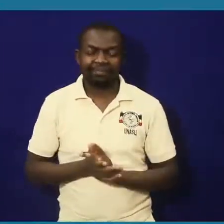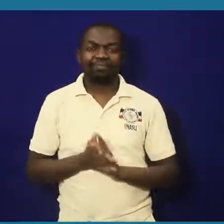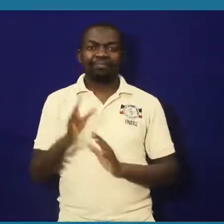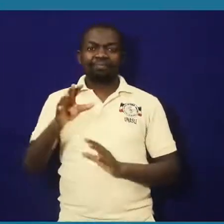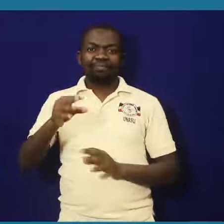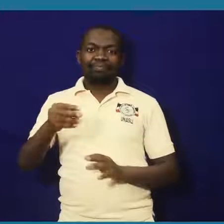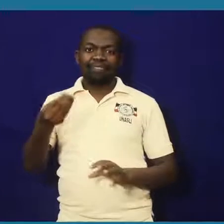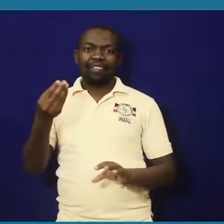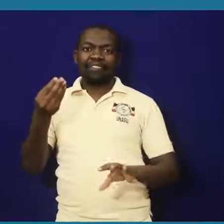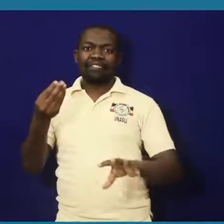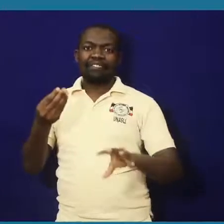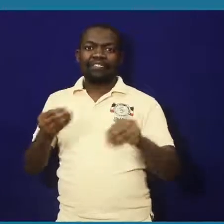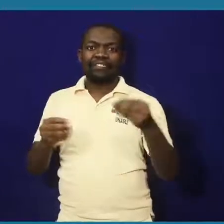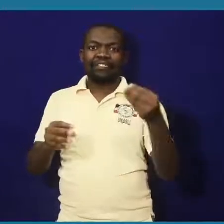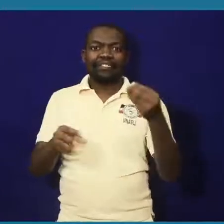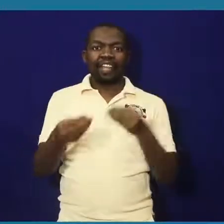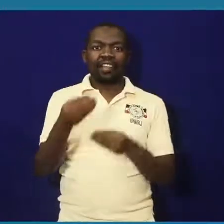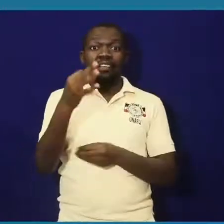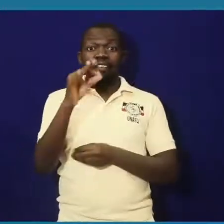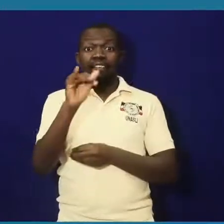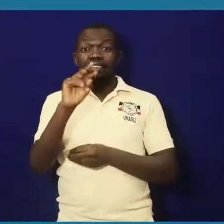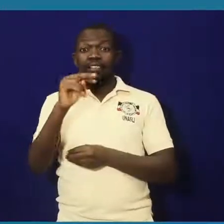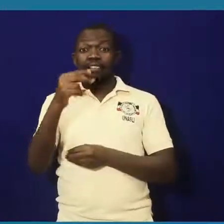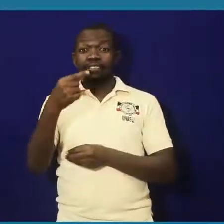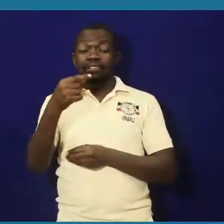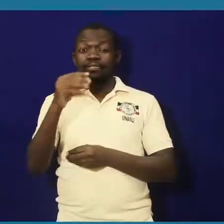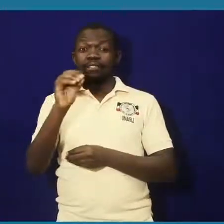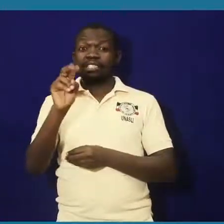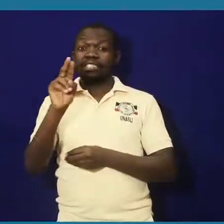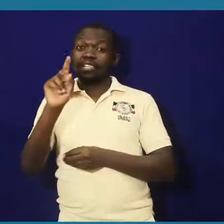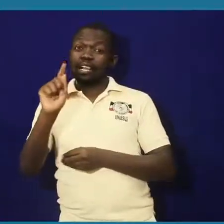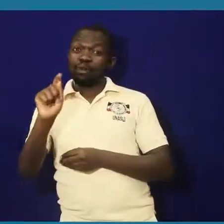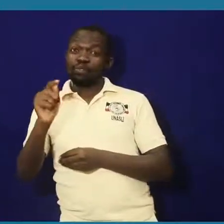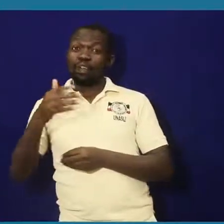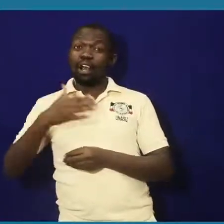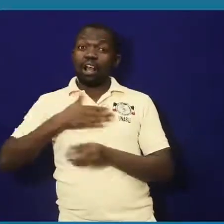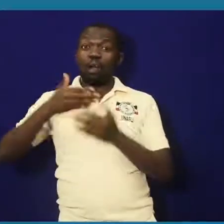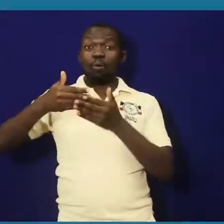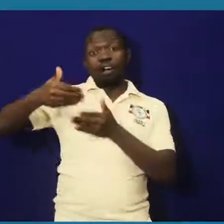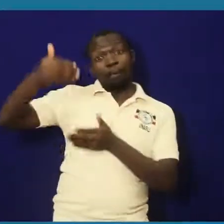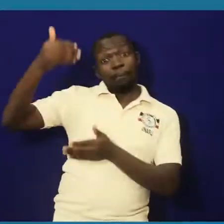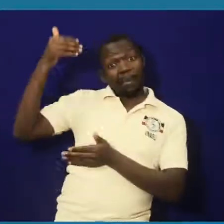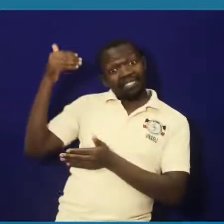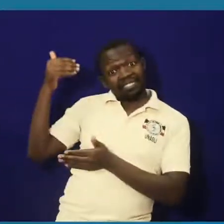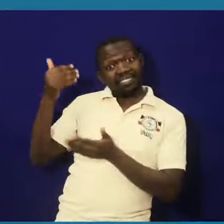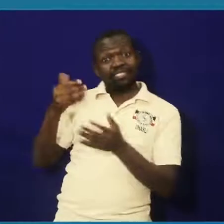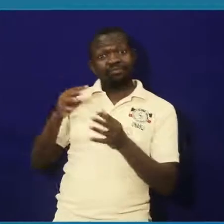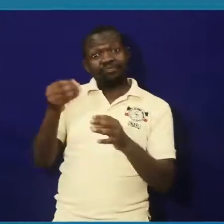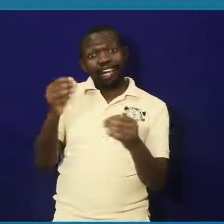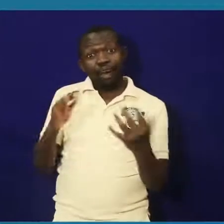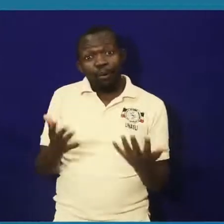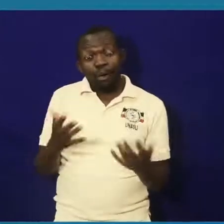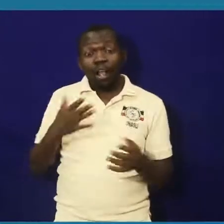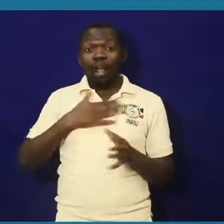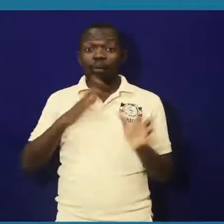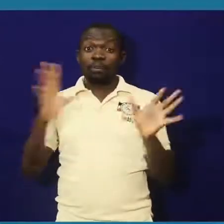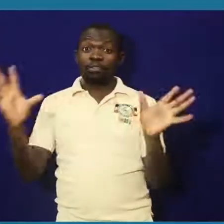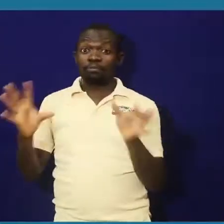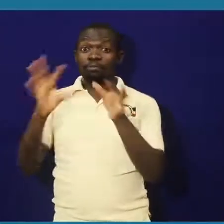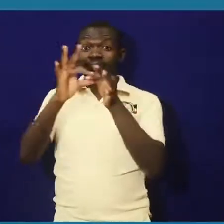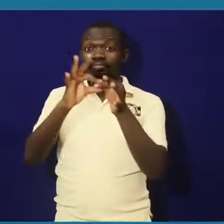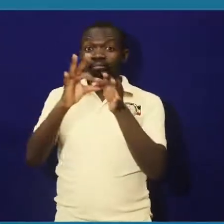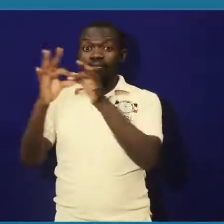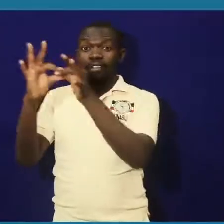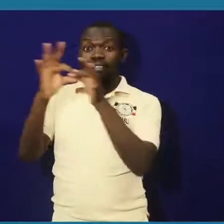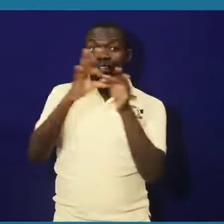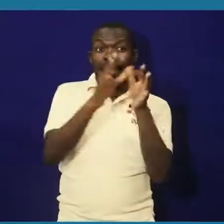Finding Out Our Past. And the subtopic is the relationship between history and political